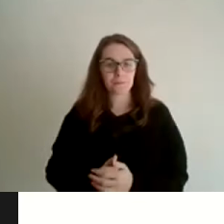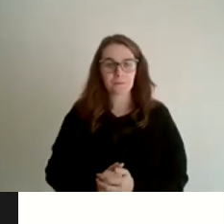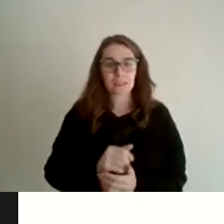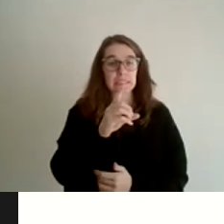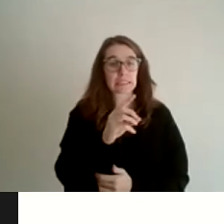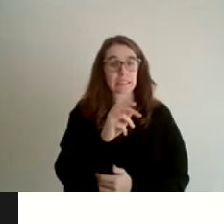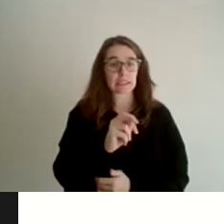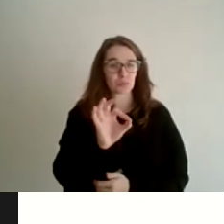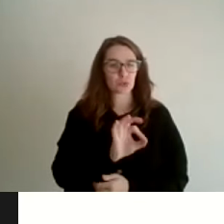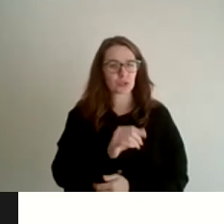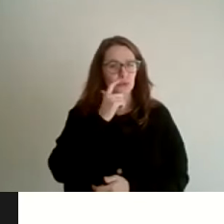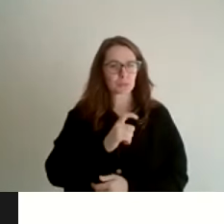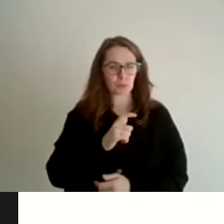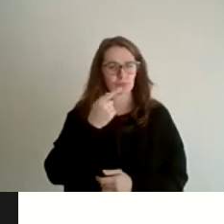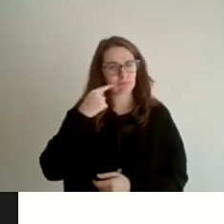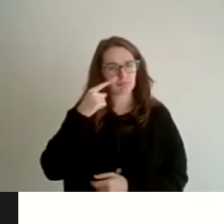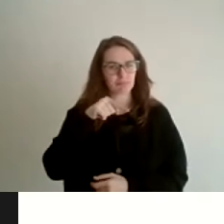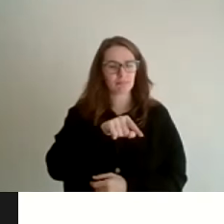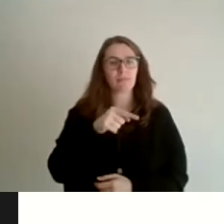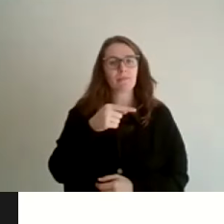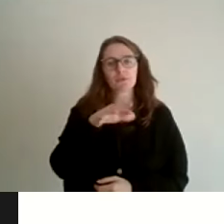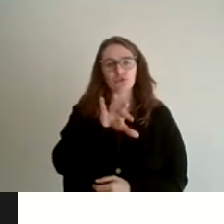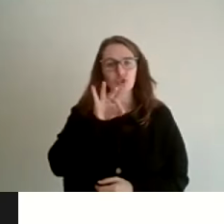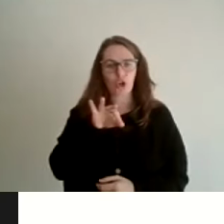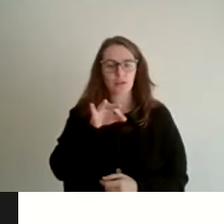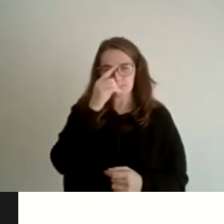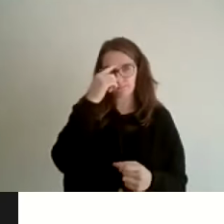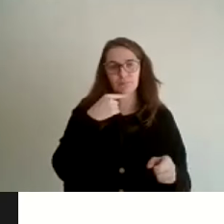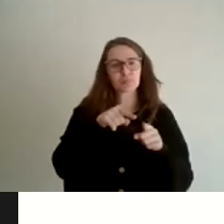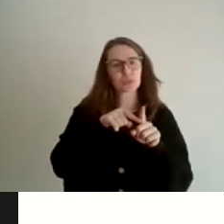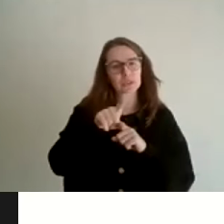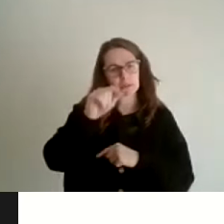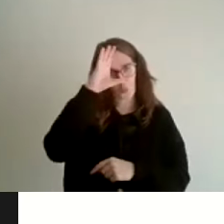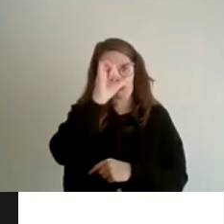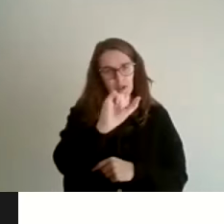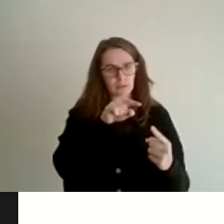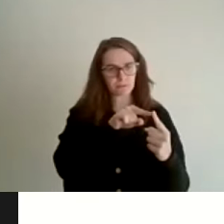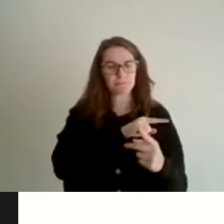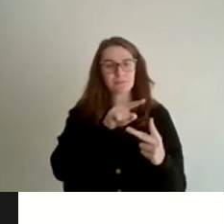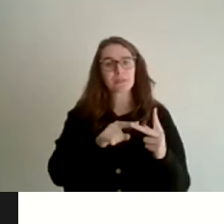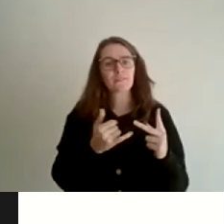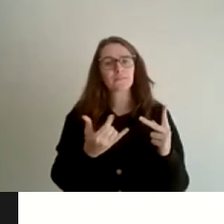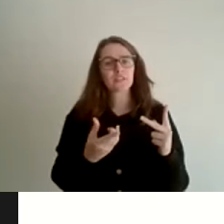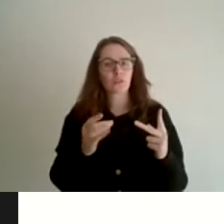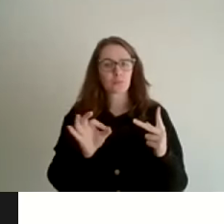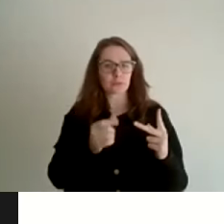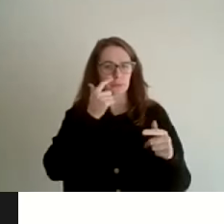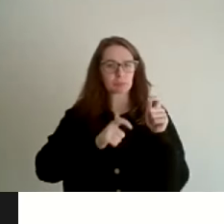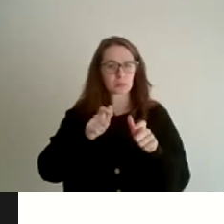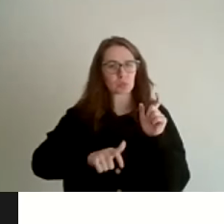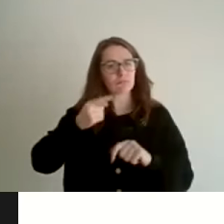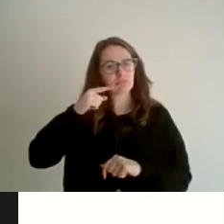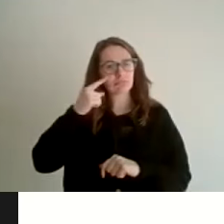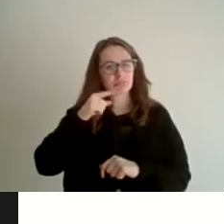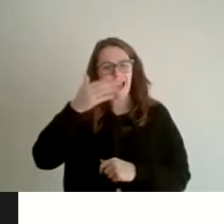63% of our audience has chosen the answer politicians and government. 29% of our audience actually